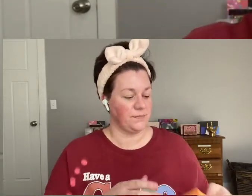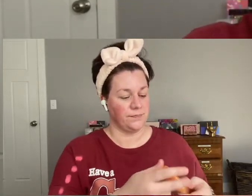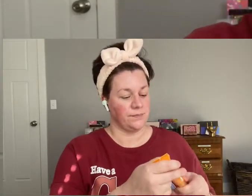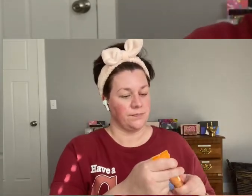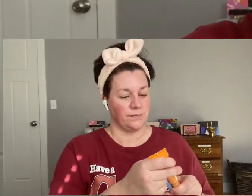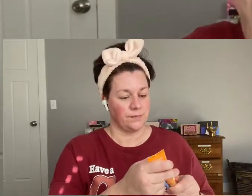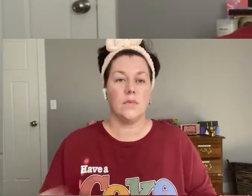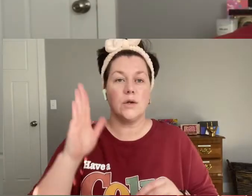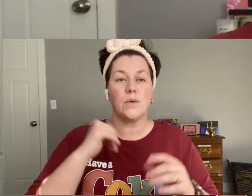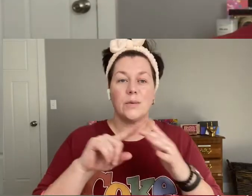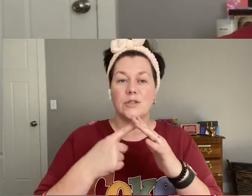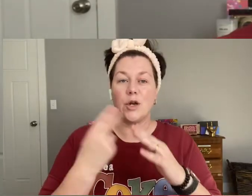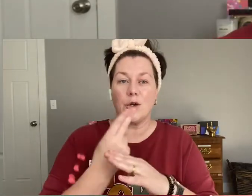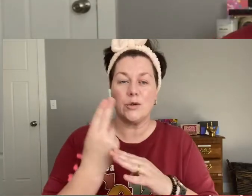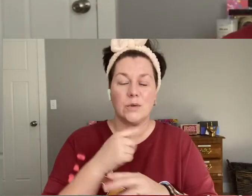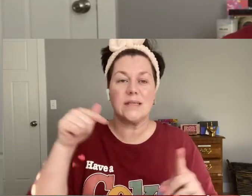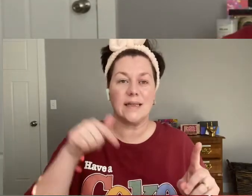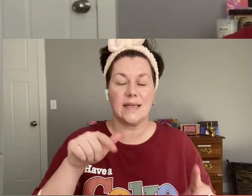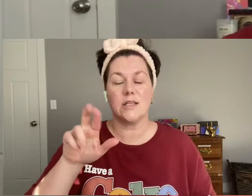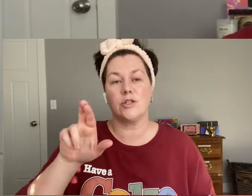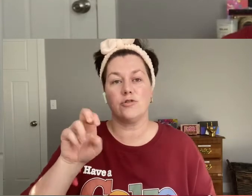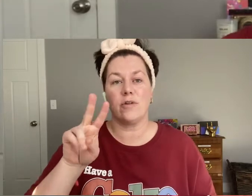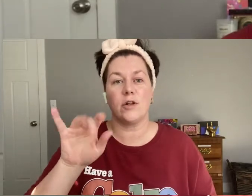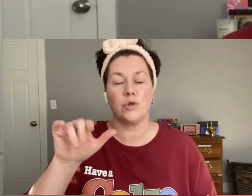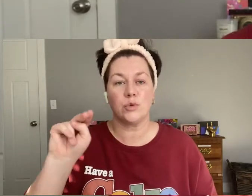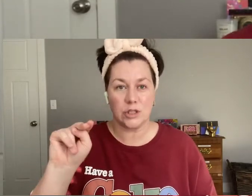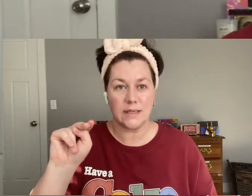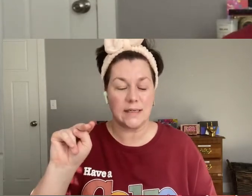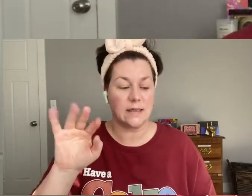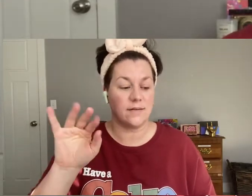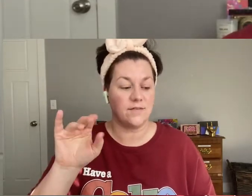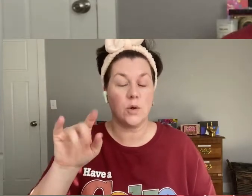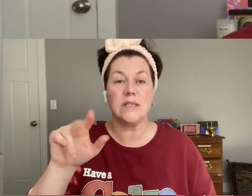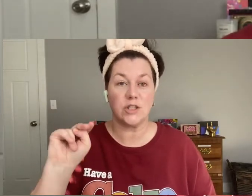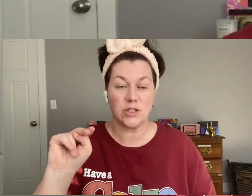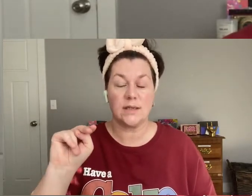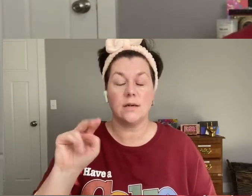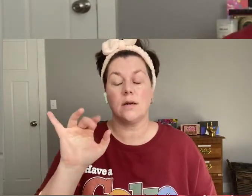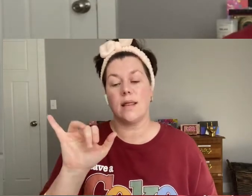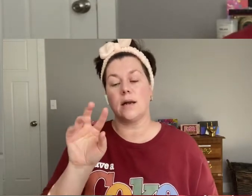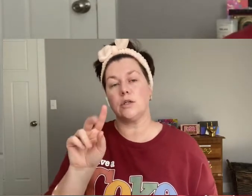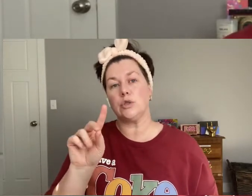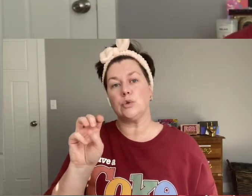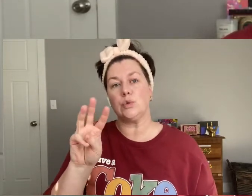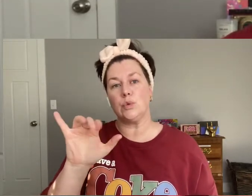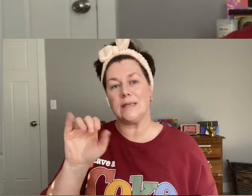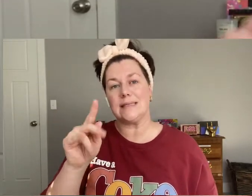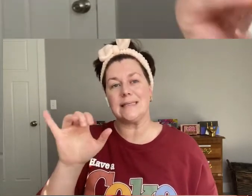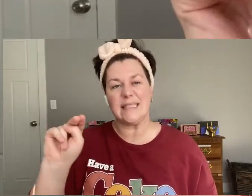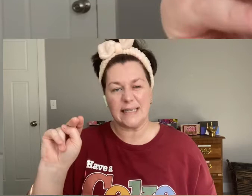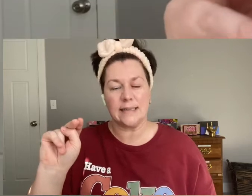so. All right, and next I am gonna be going in with the Super Dewy Skin